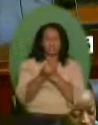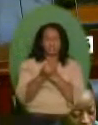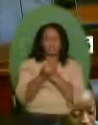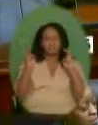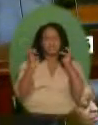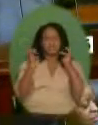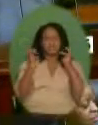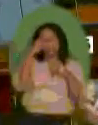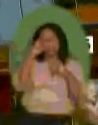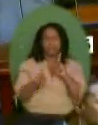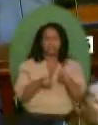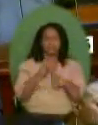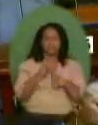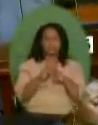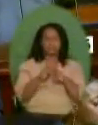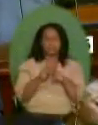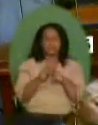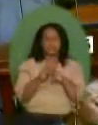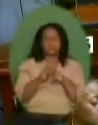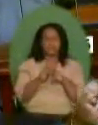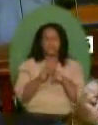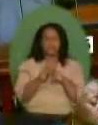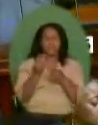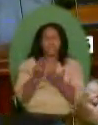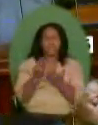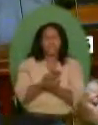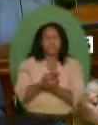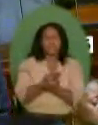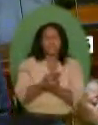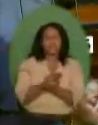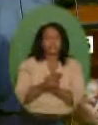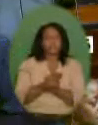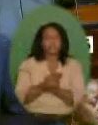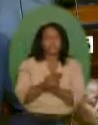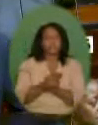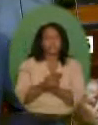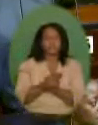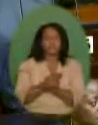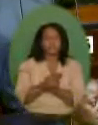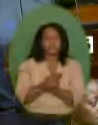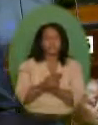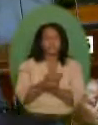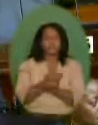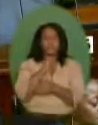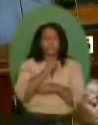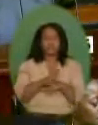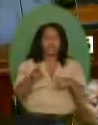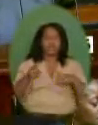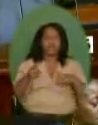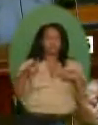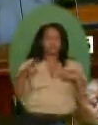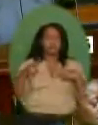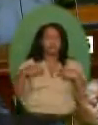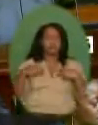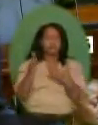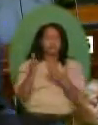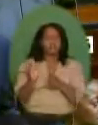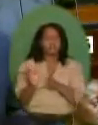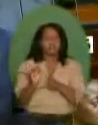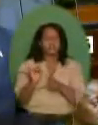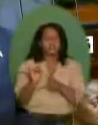to be abandoned by the budgeting process. The human resource base is being terrorized by the stress of